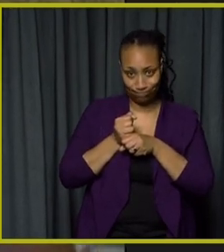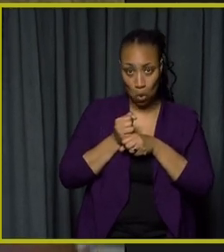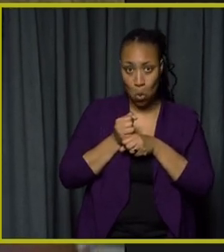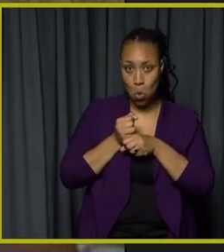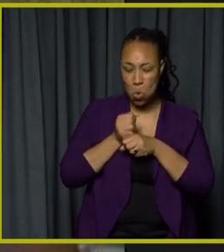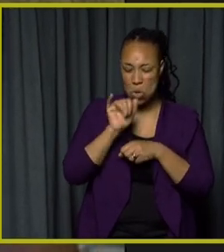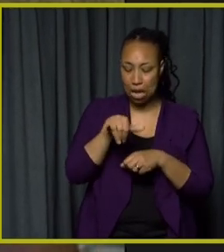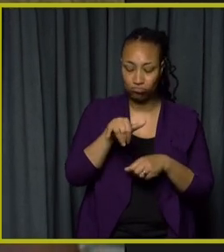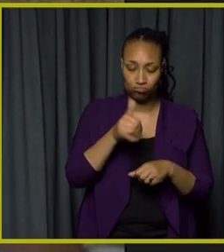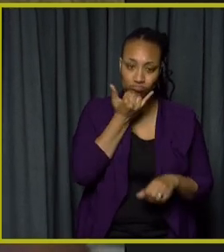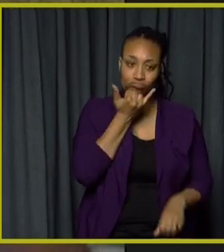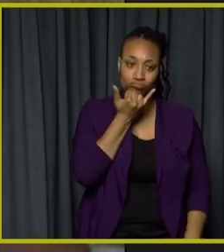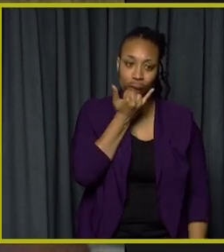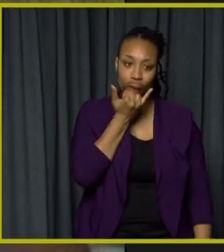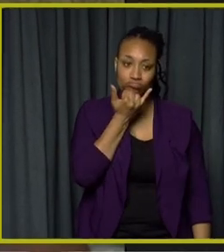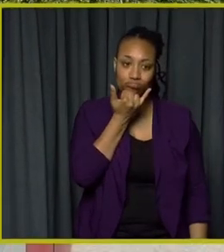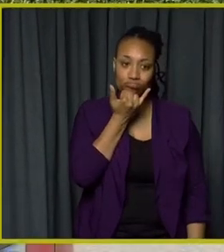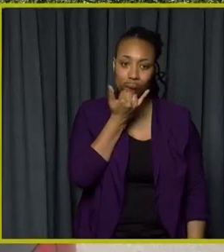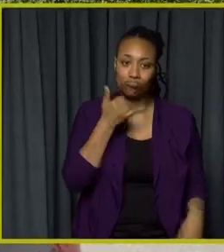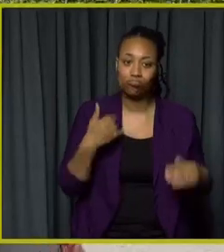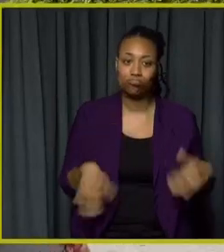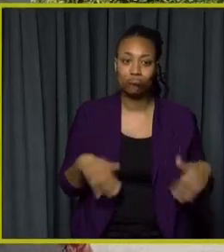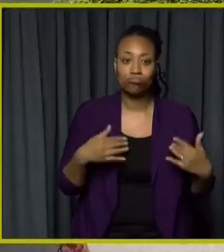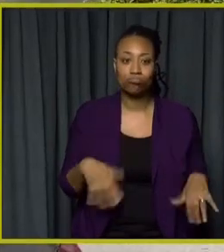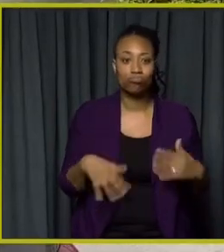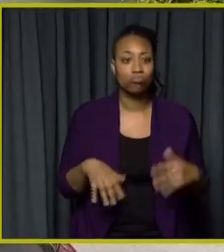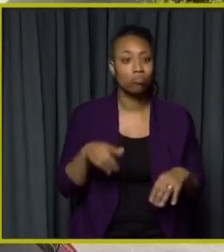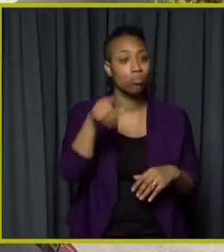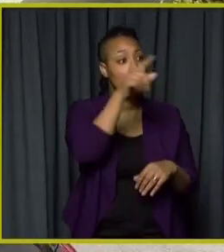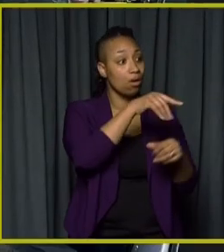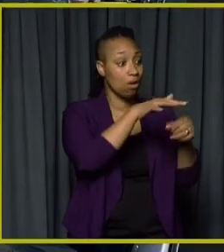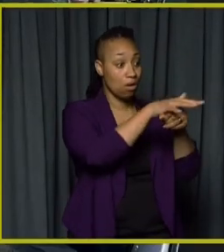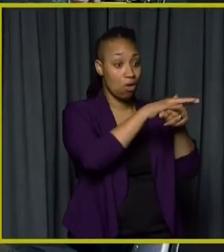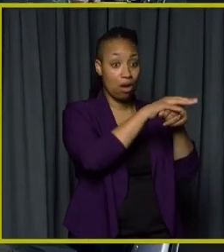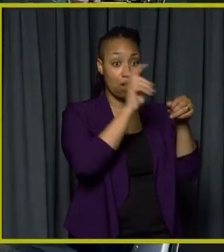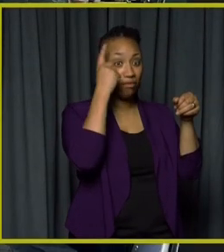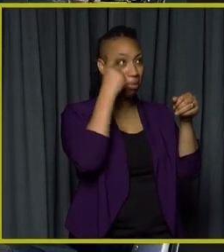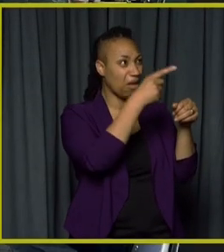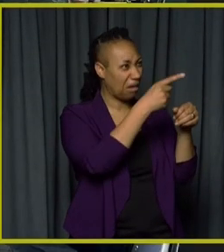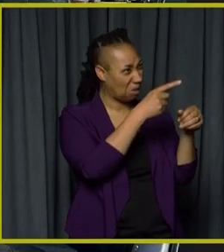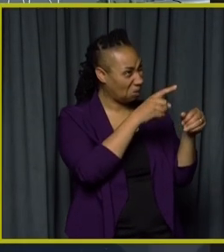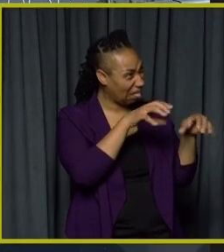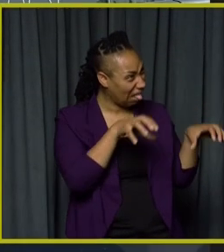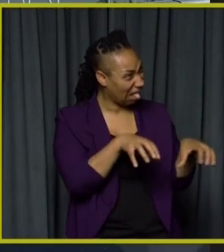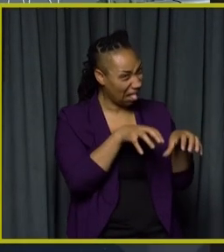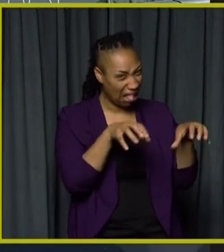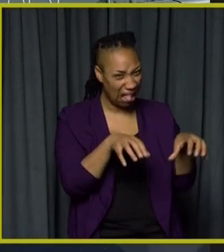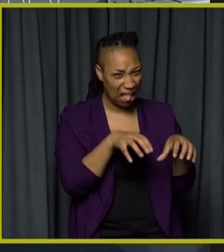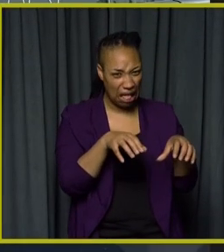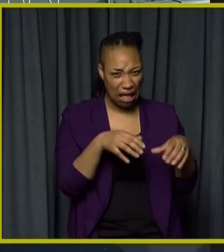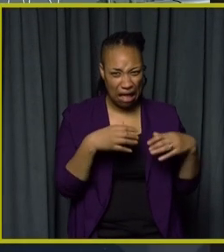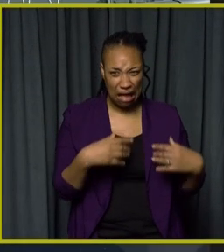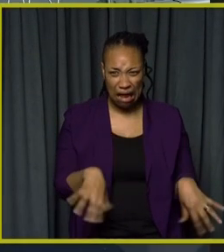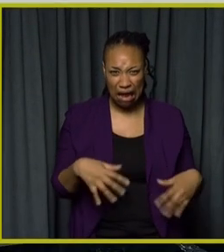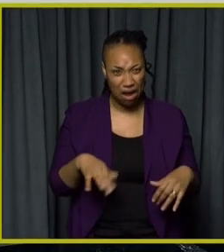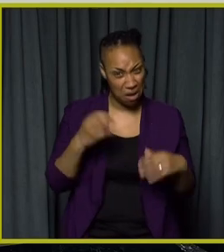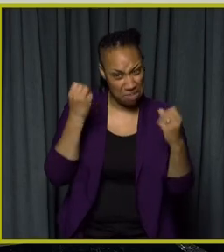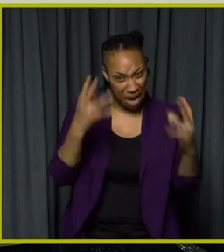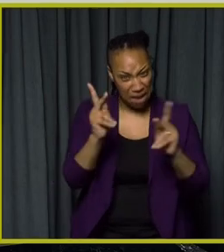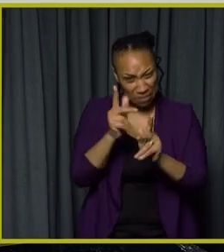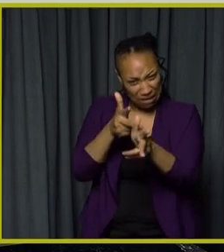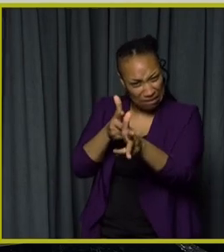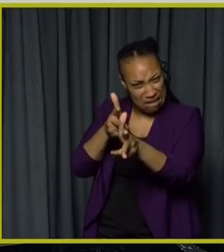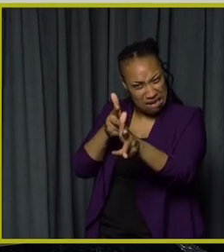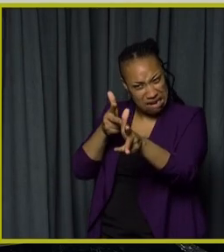should accept from our local government. We did two caravans and contested this, demanding that the governor do an executive